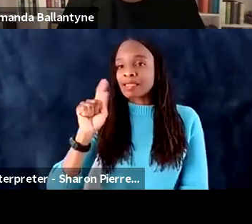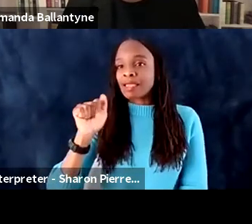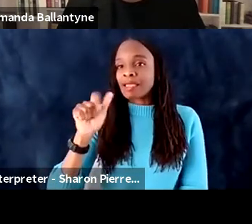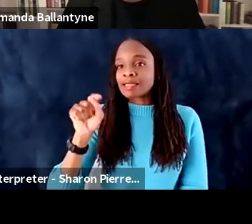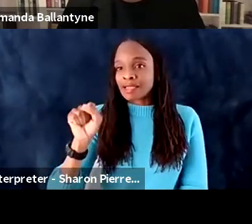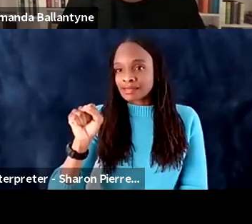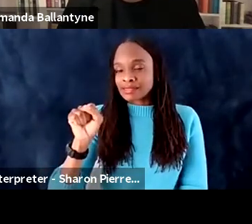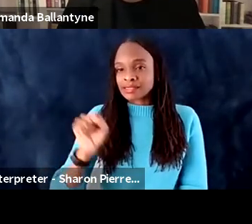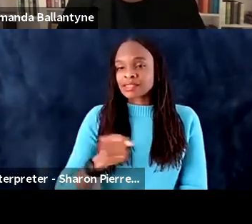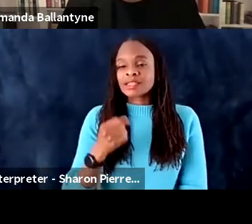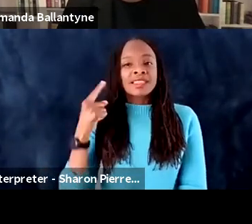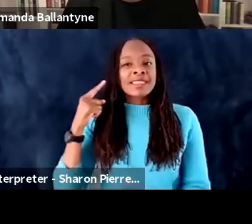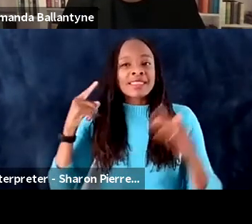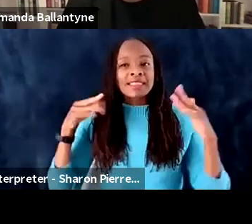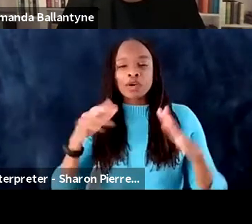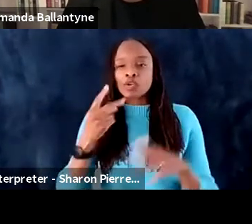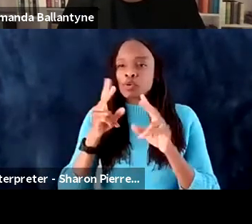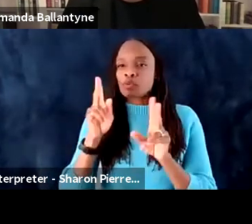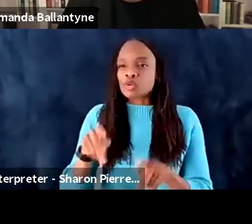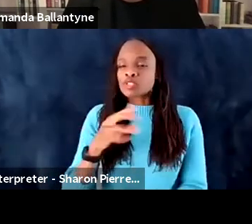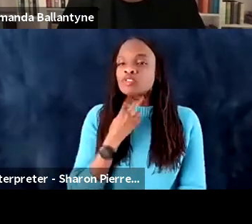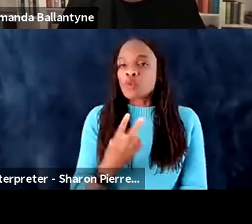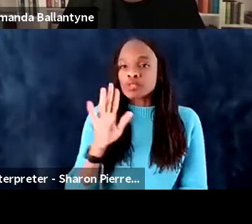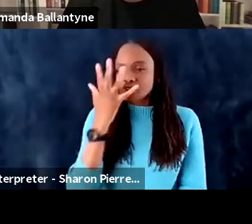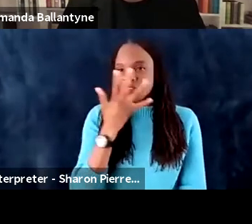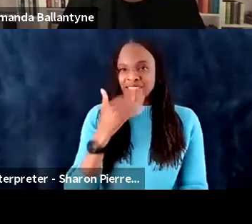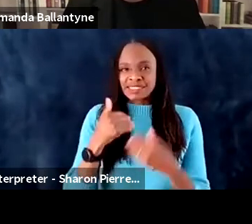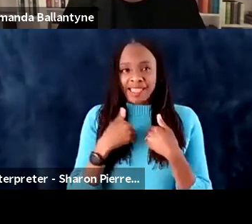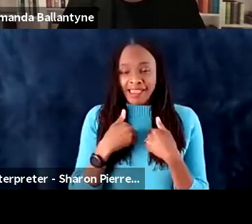the sound of a person's voice, their face. There was a session earlier about